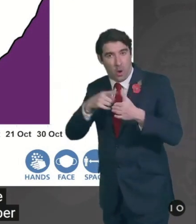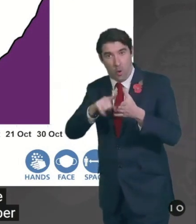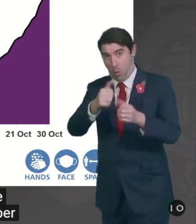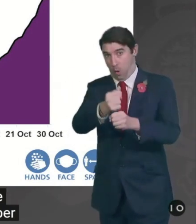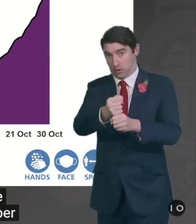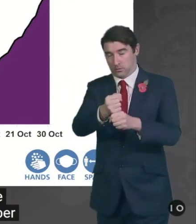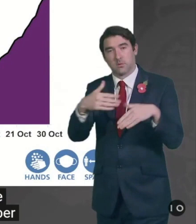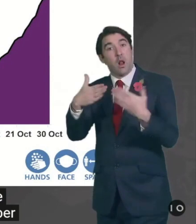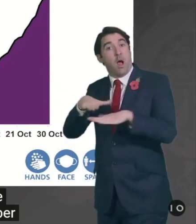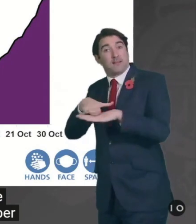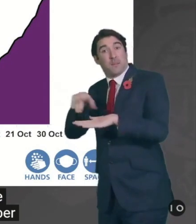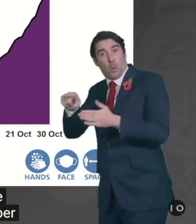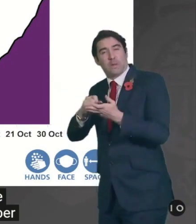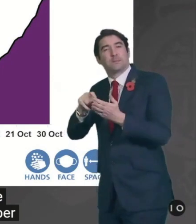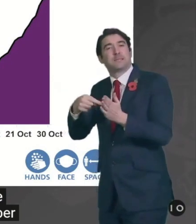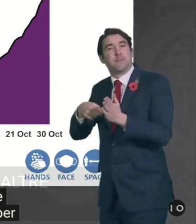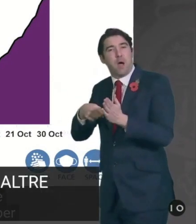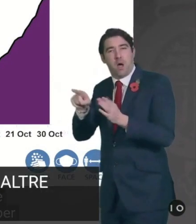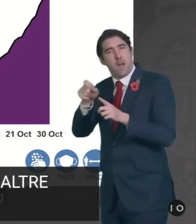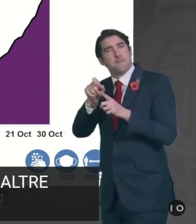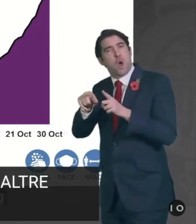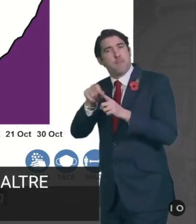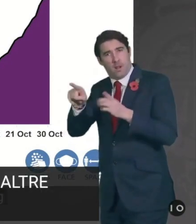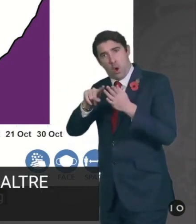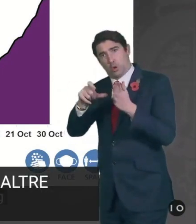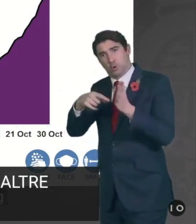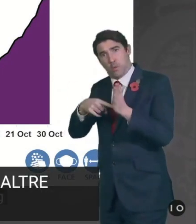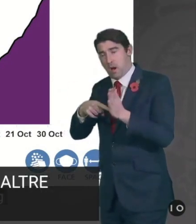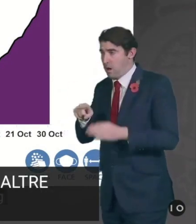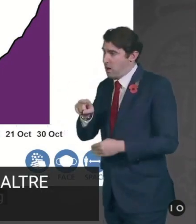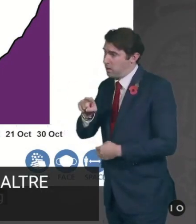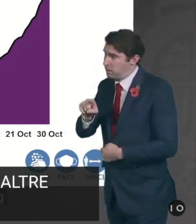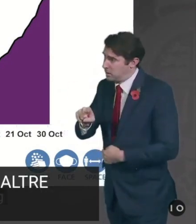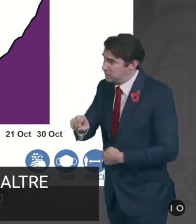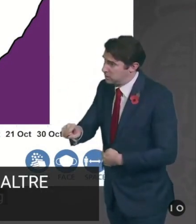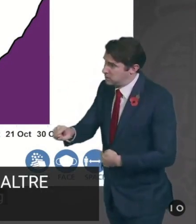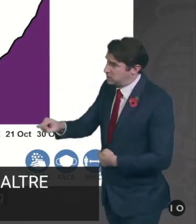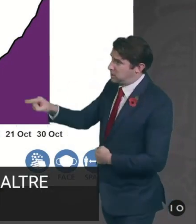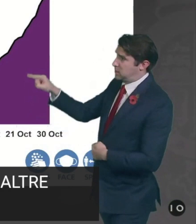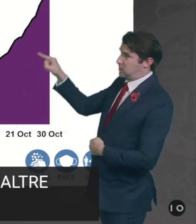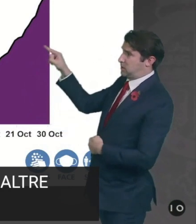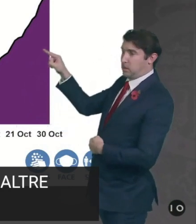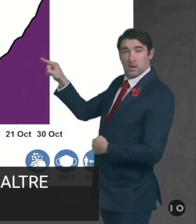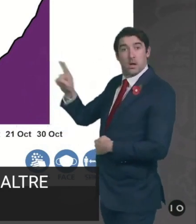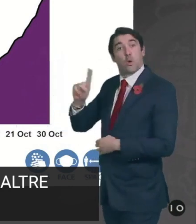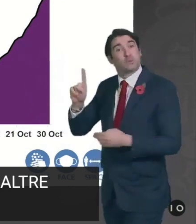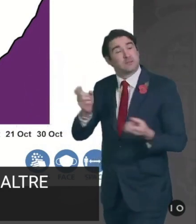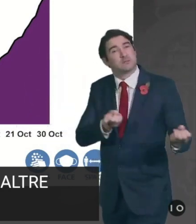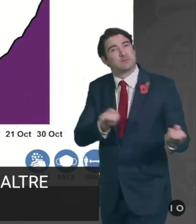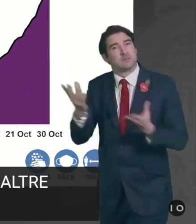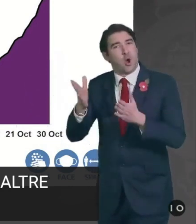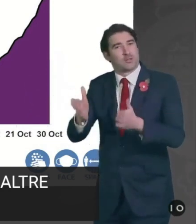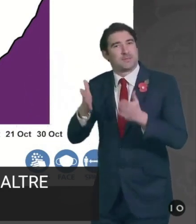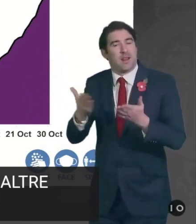October. You can see it was still falling in August. In September, initially flat, and then a very gradual increase in numbers, but now it is going